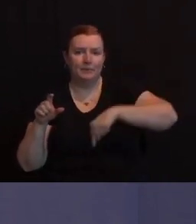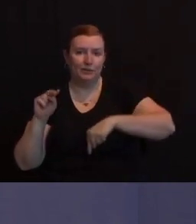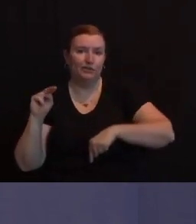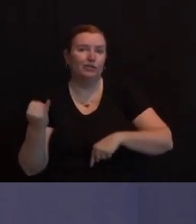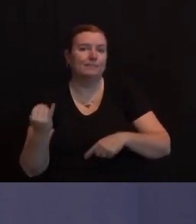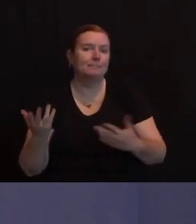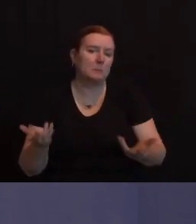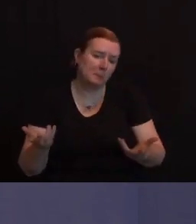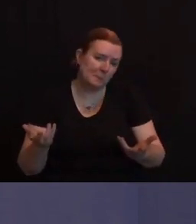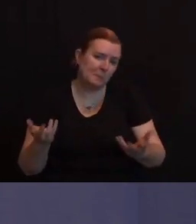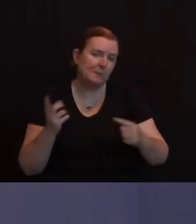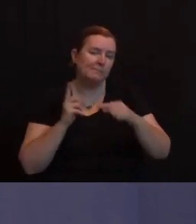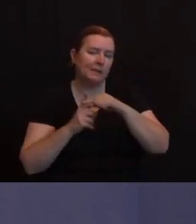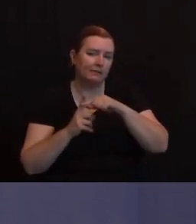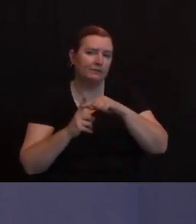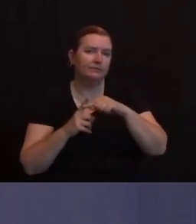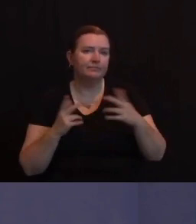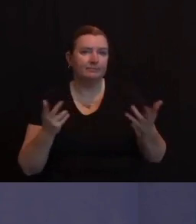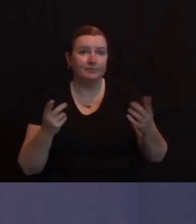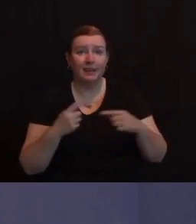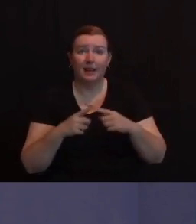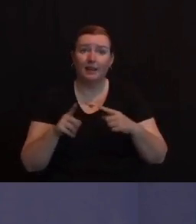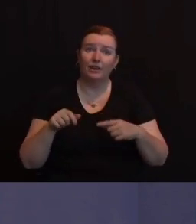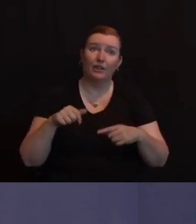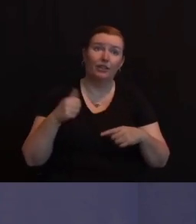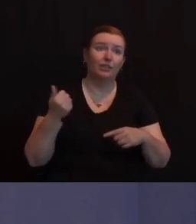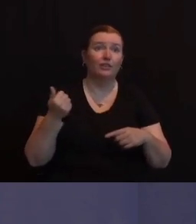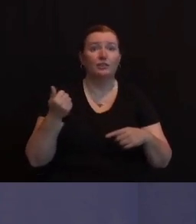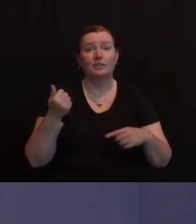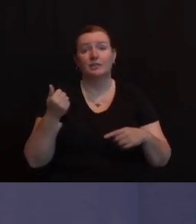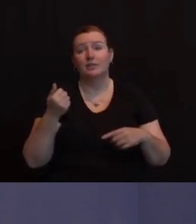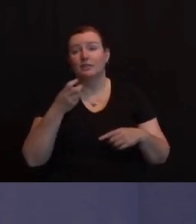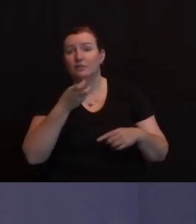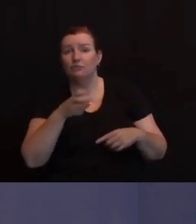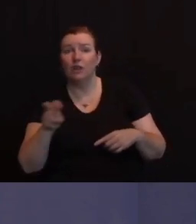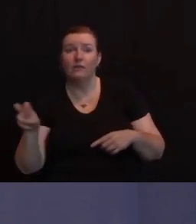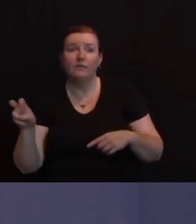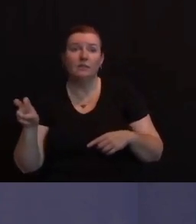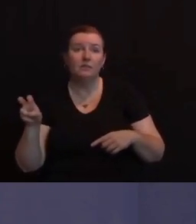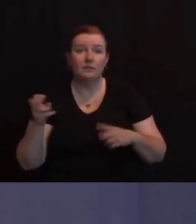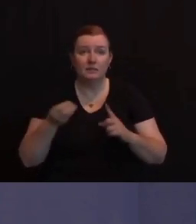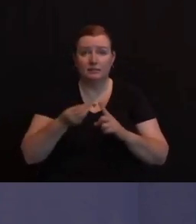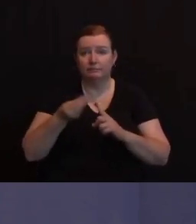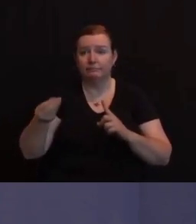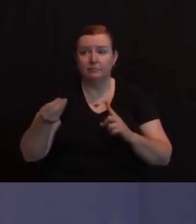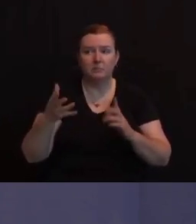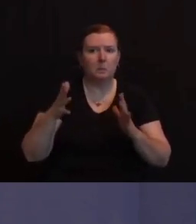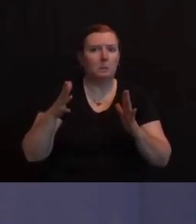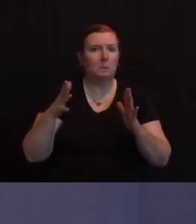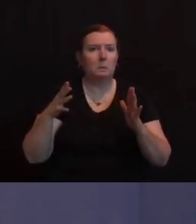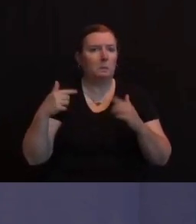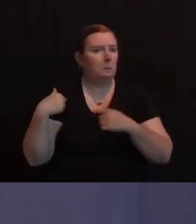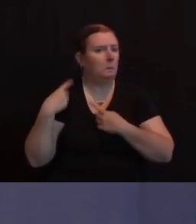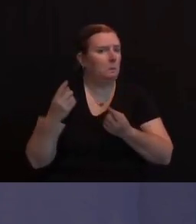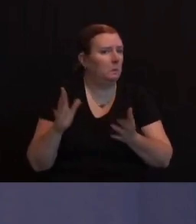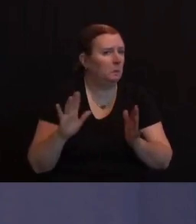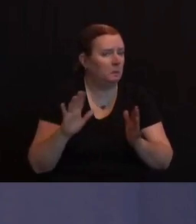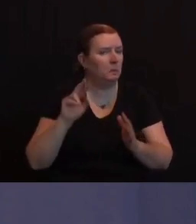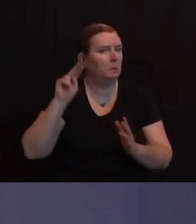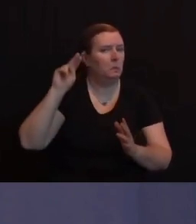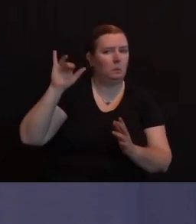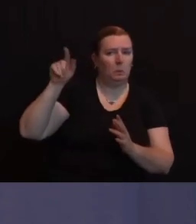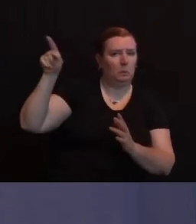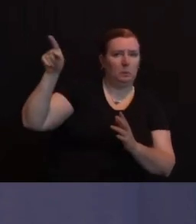However, we have had no other travel-related cases, and Connecticut reports the same. I'm not sure about New